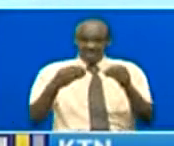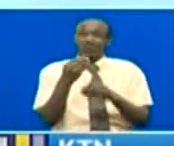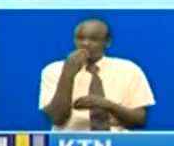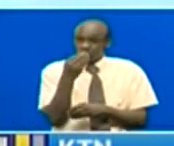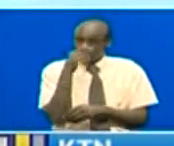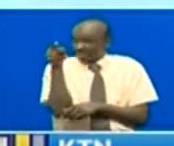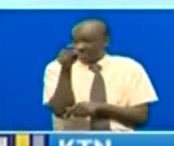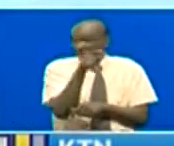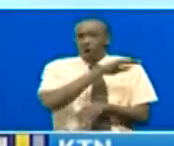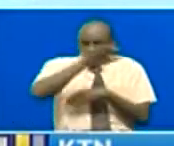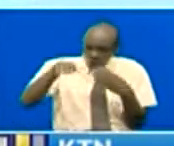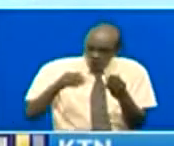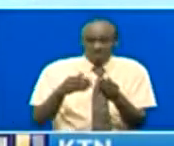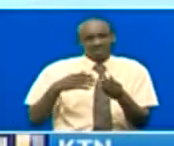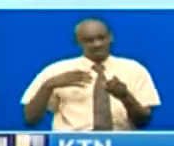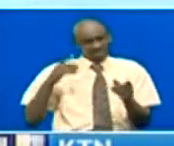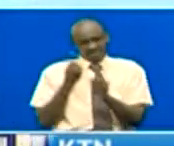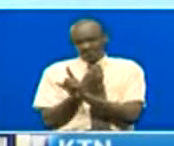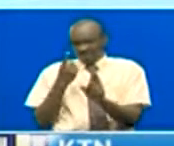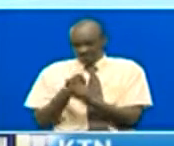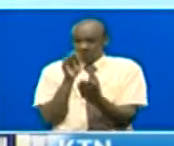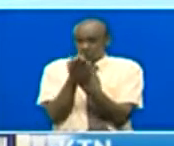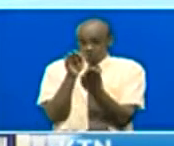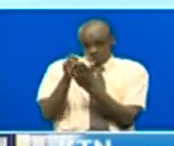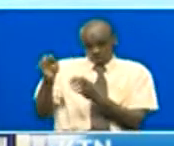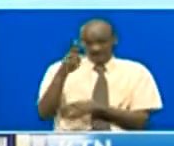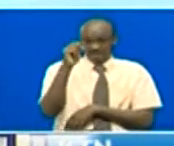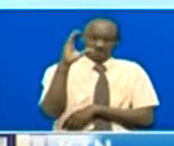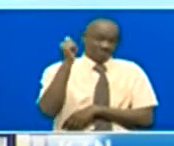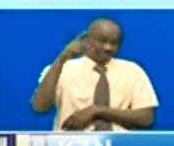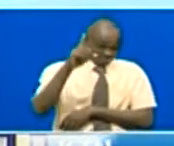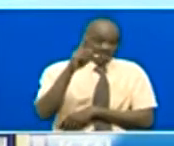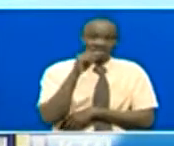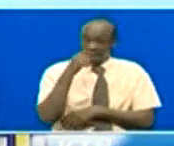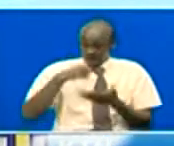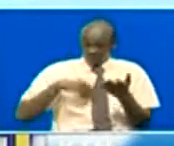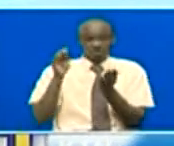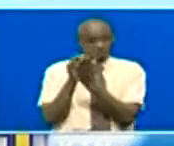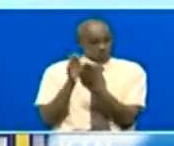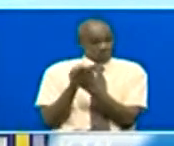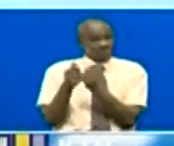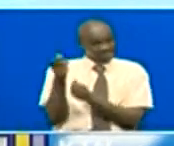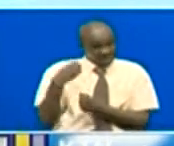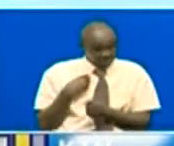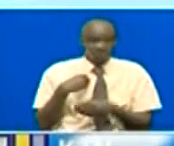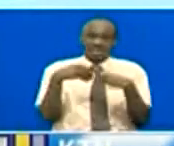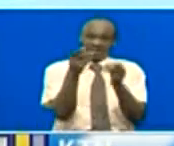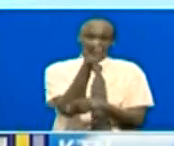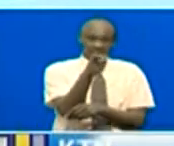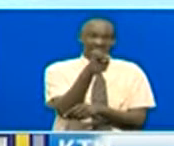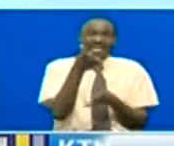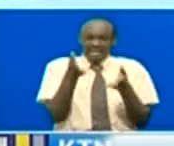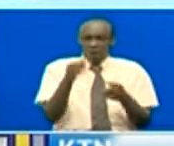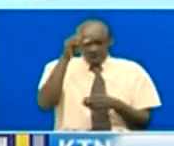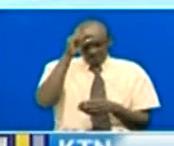sure that all the National Cereals and Produce Board stores are well stocked. County governments are also now being roped into the efforts